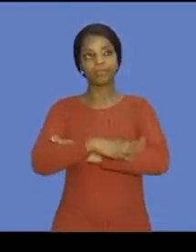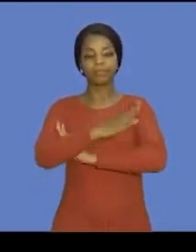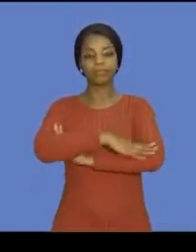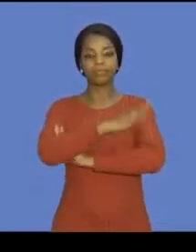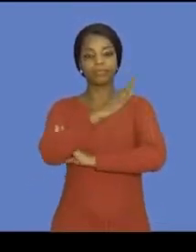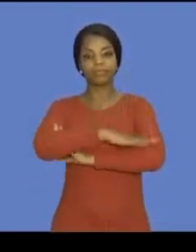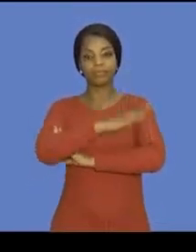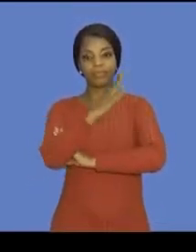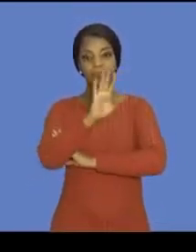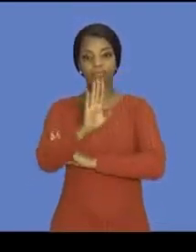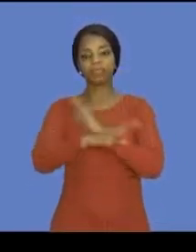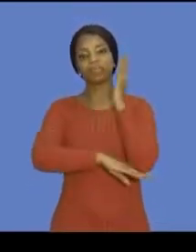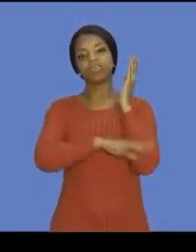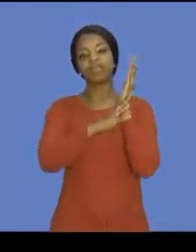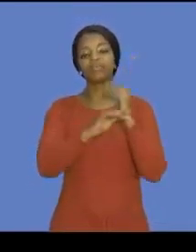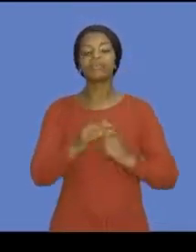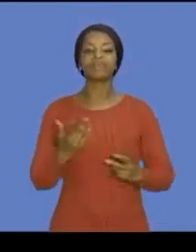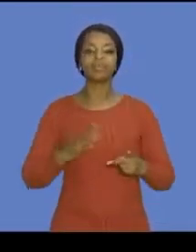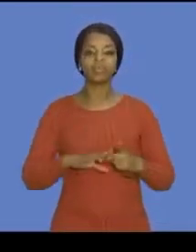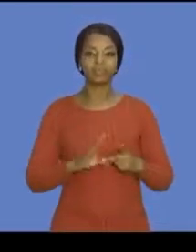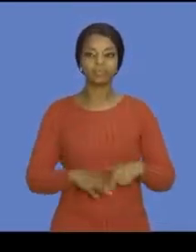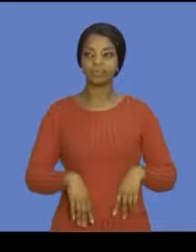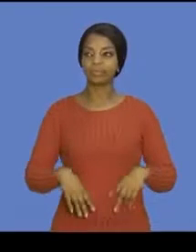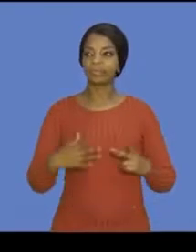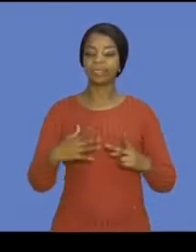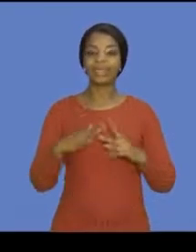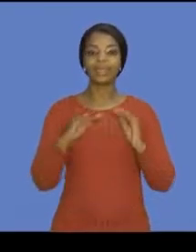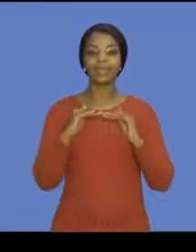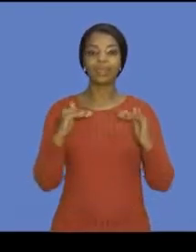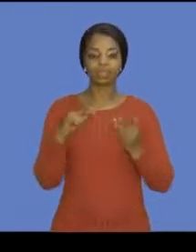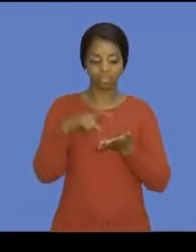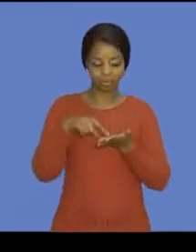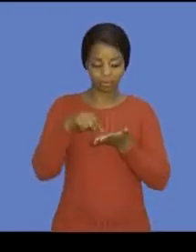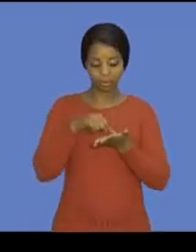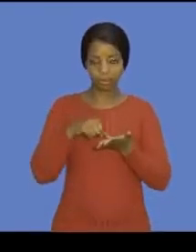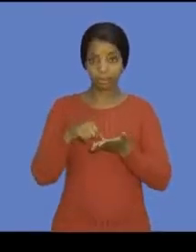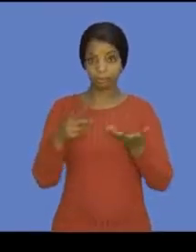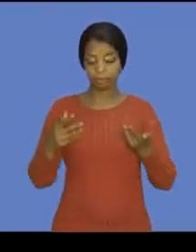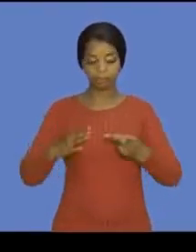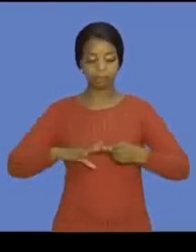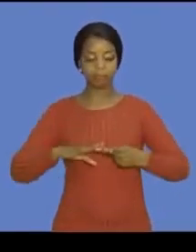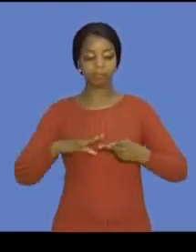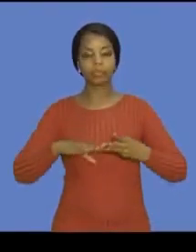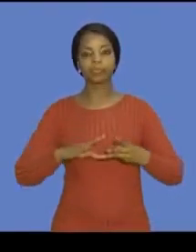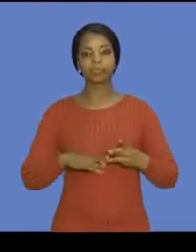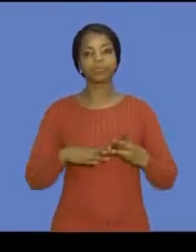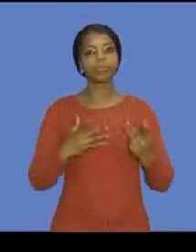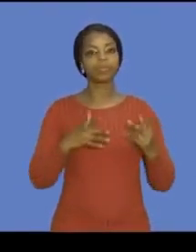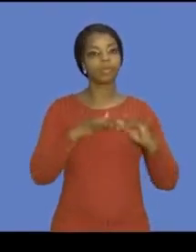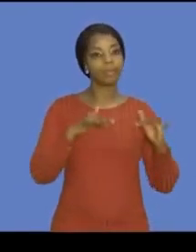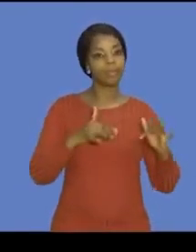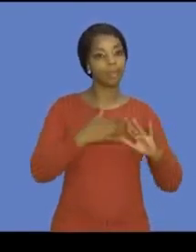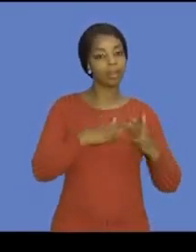to predict the future together with the graphs. And also our context is between society and